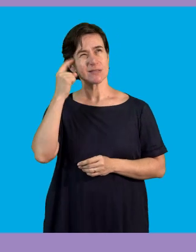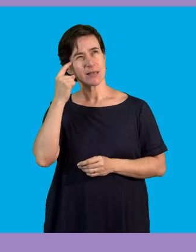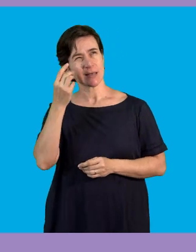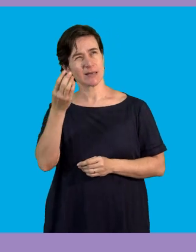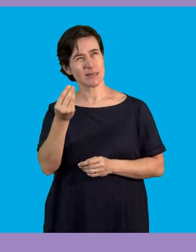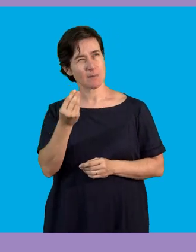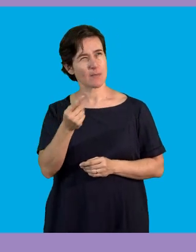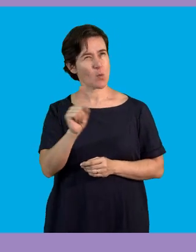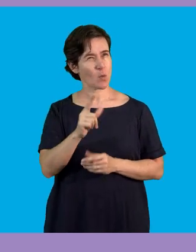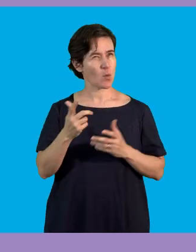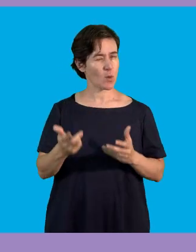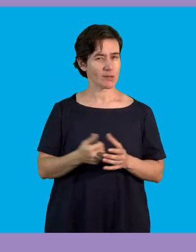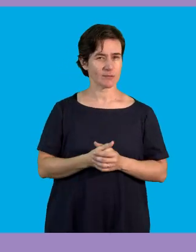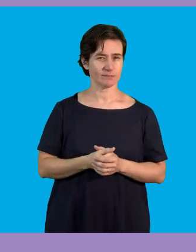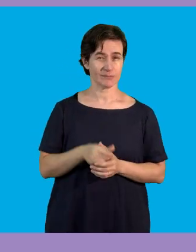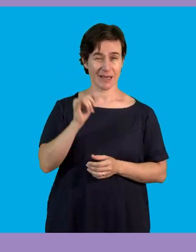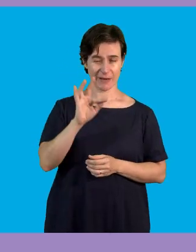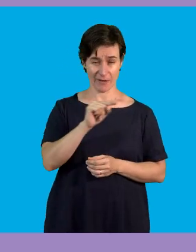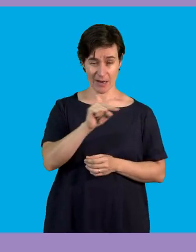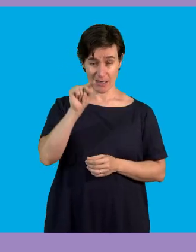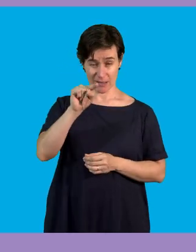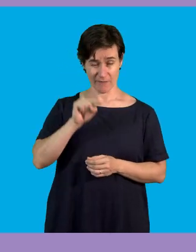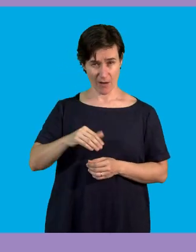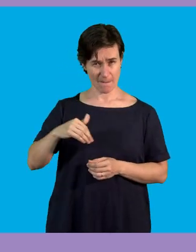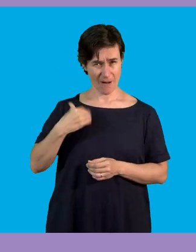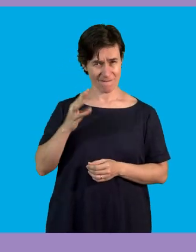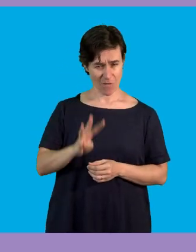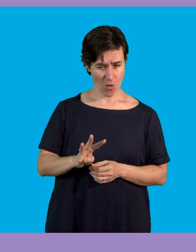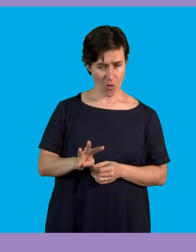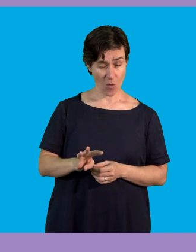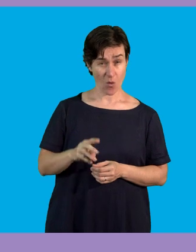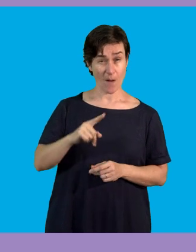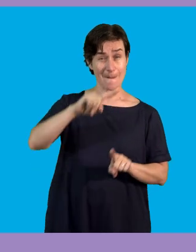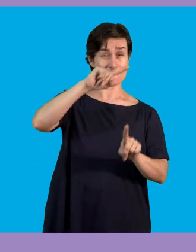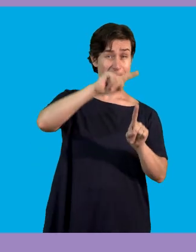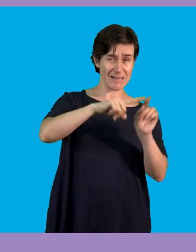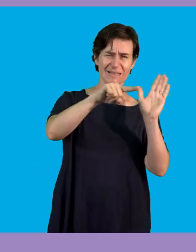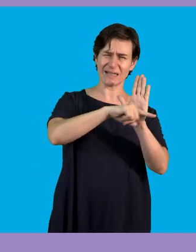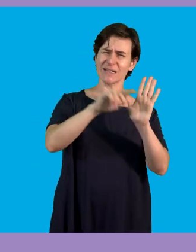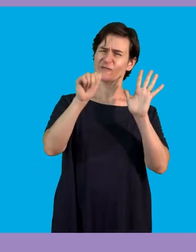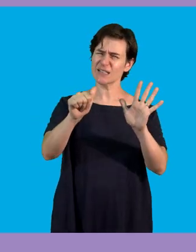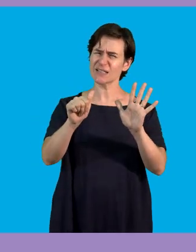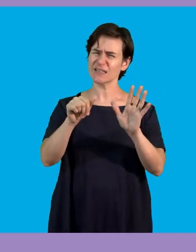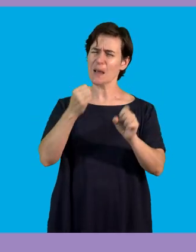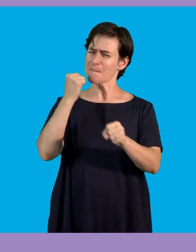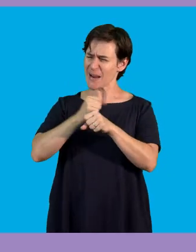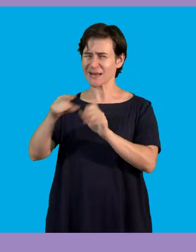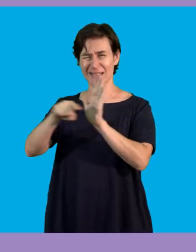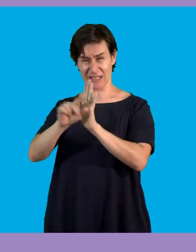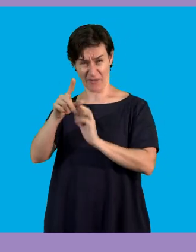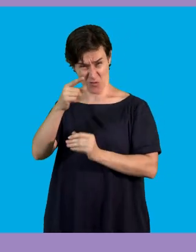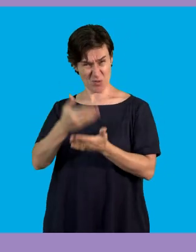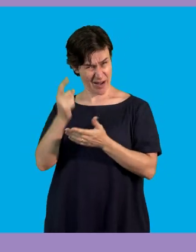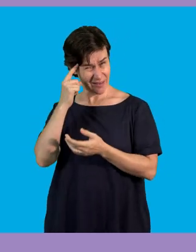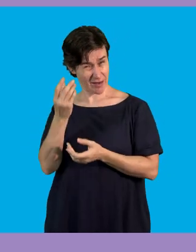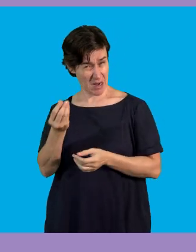number that when it's divided by 4 and added to negative 6, it should give us negative 5. What